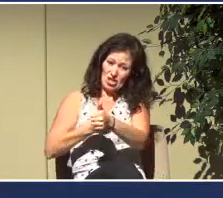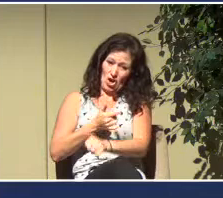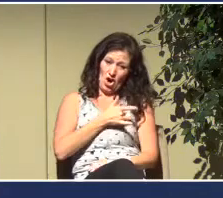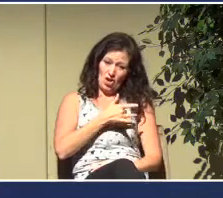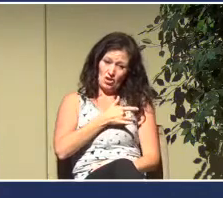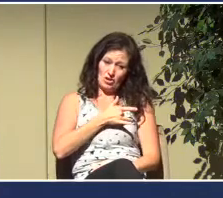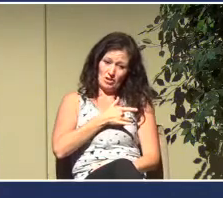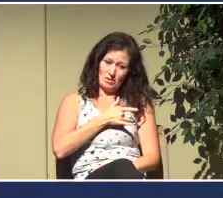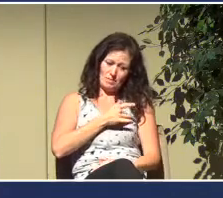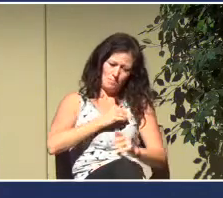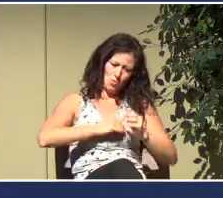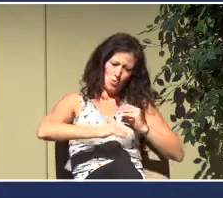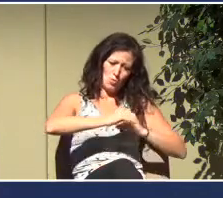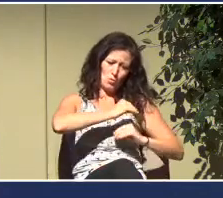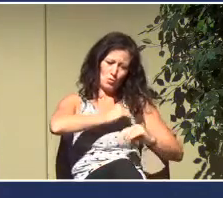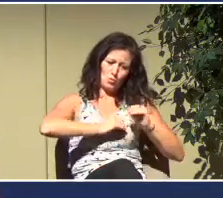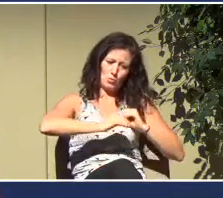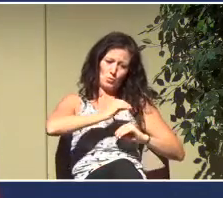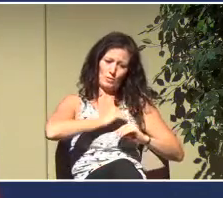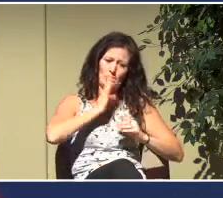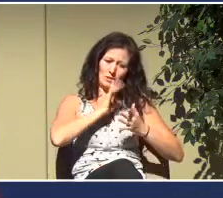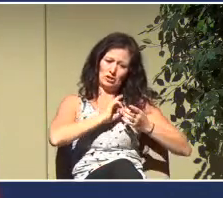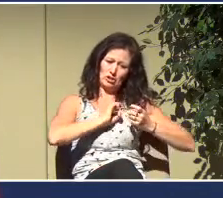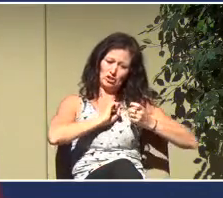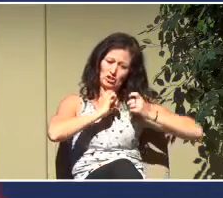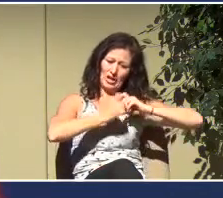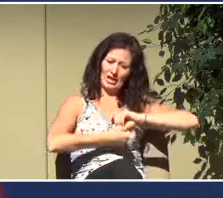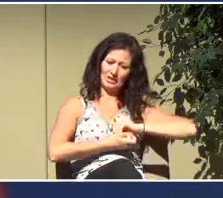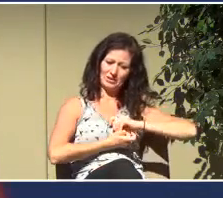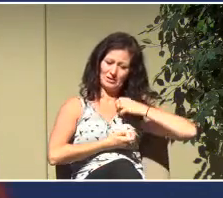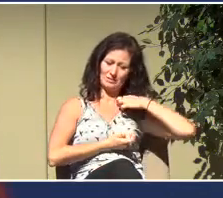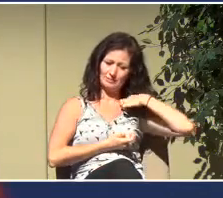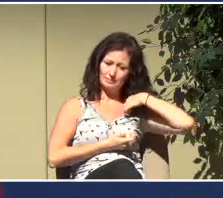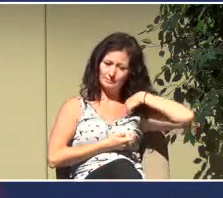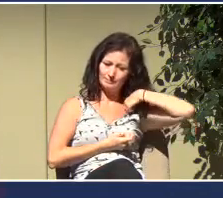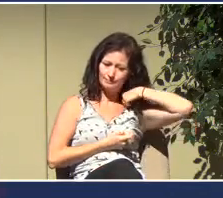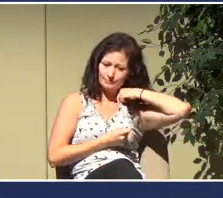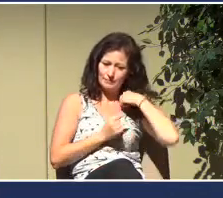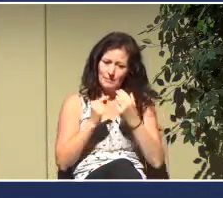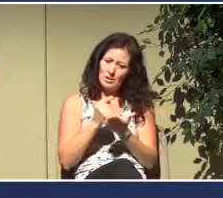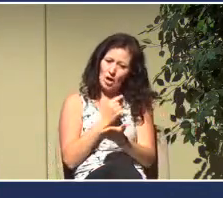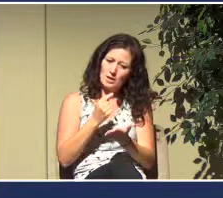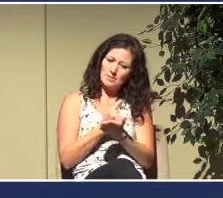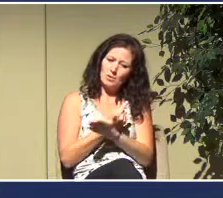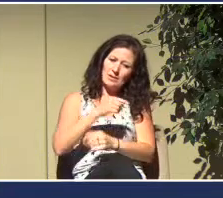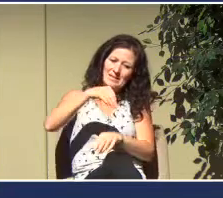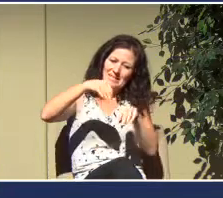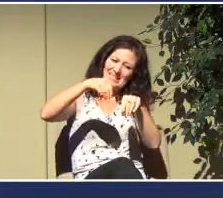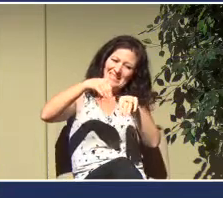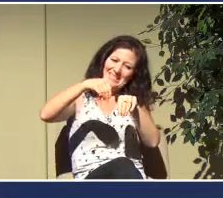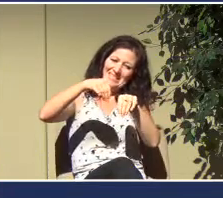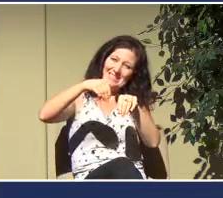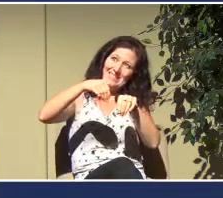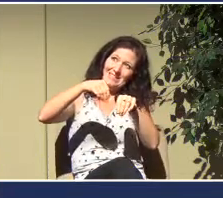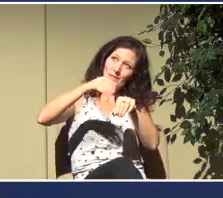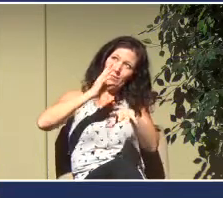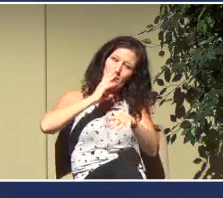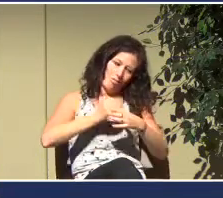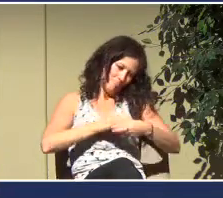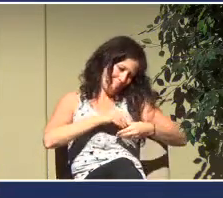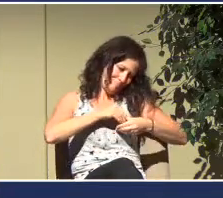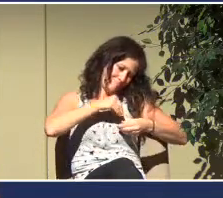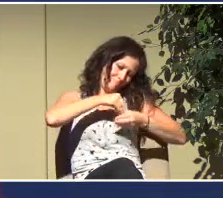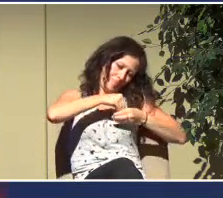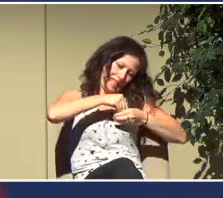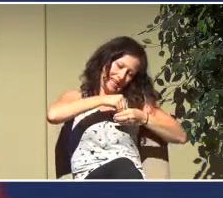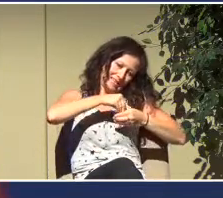hearts, that you will transform us, that you will take the seed of the gospel that we hear this morning and that you will plant